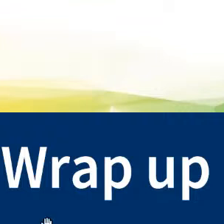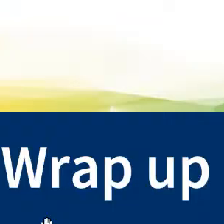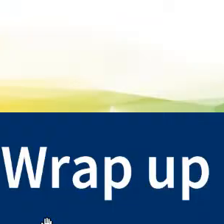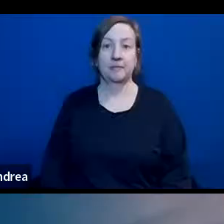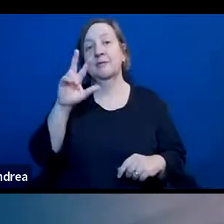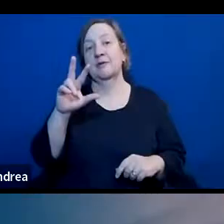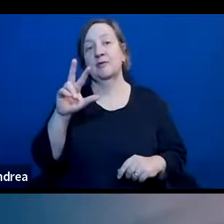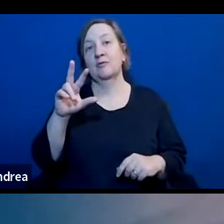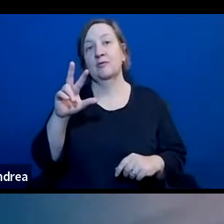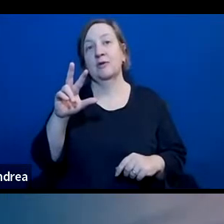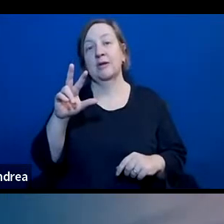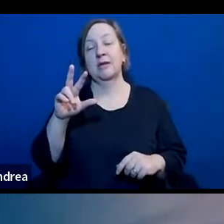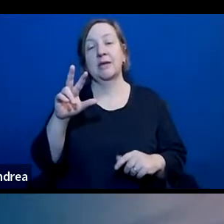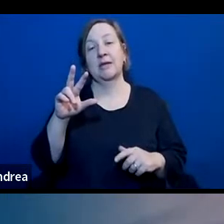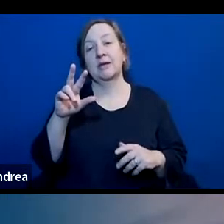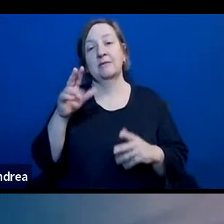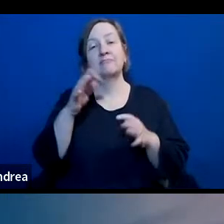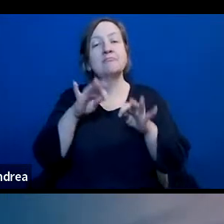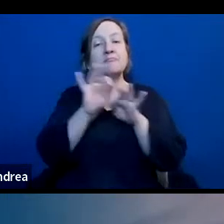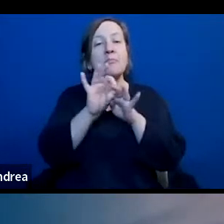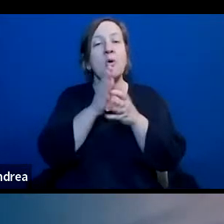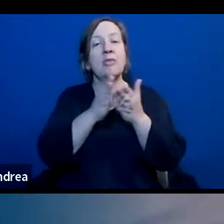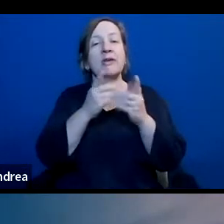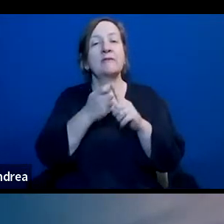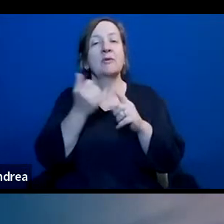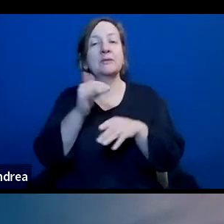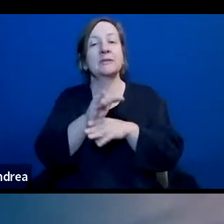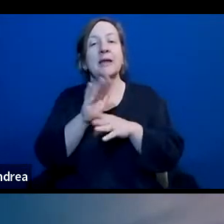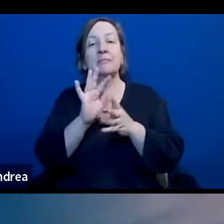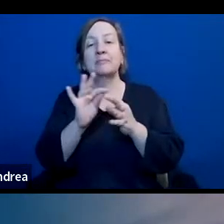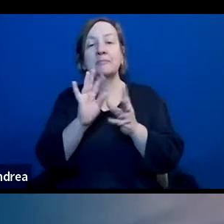3 takeaways from tonight's meeting.